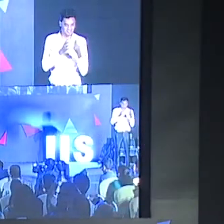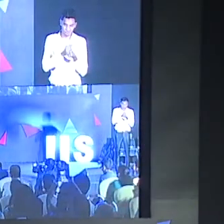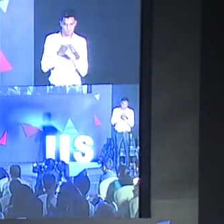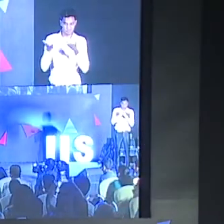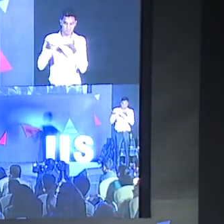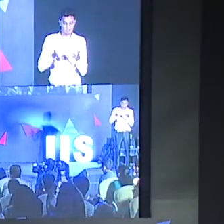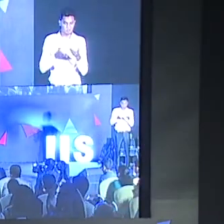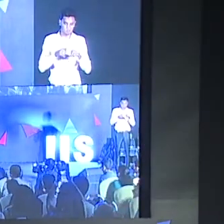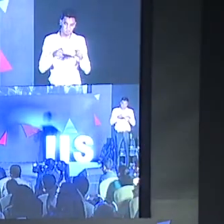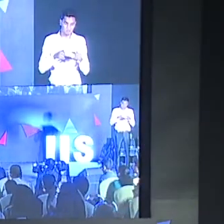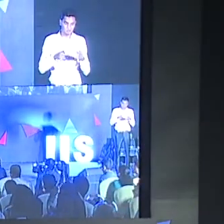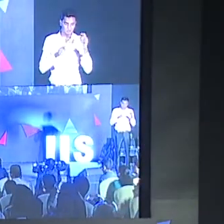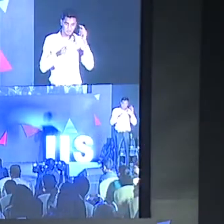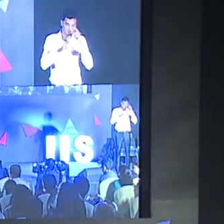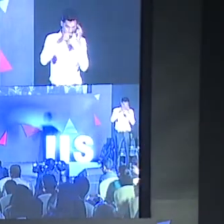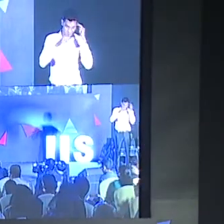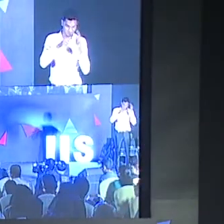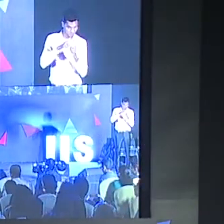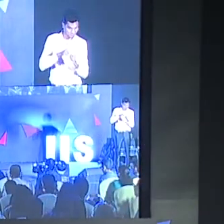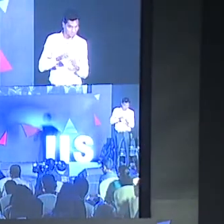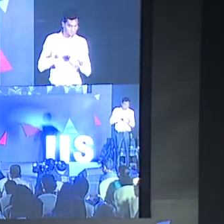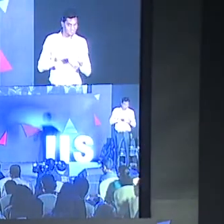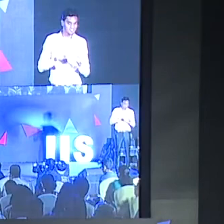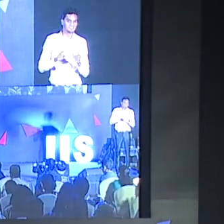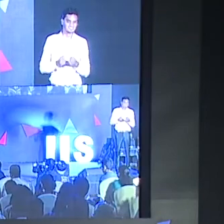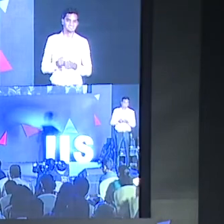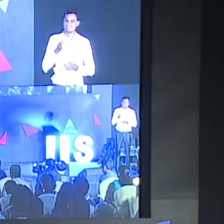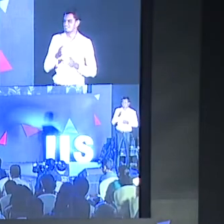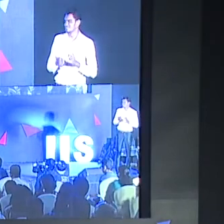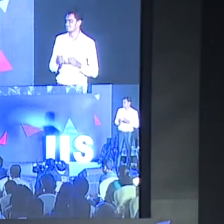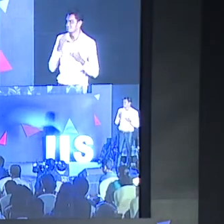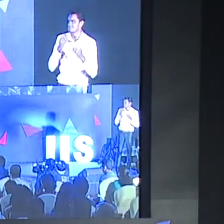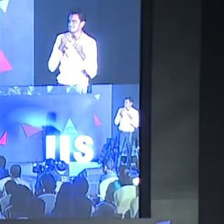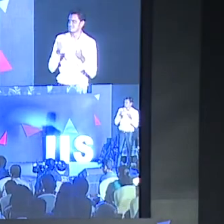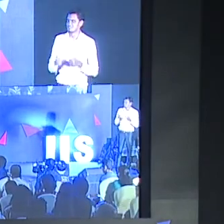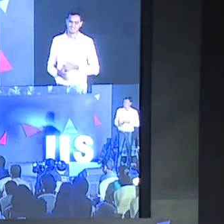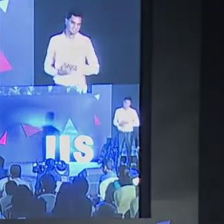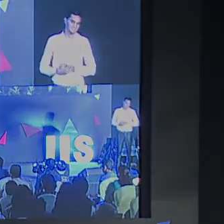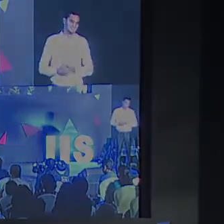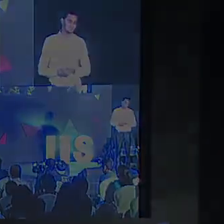Thank you. Thank you very much.